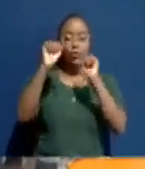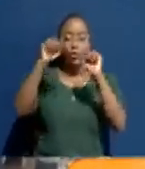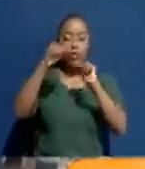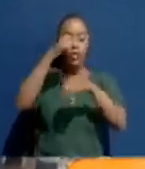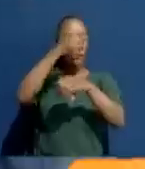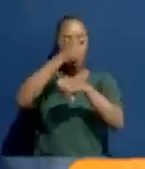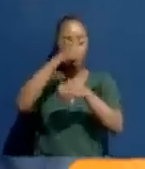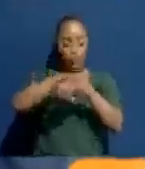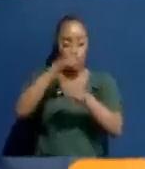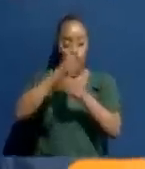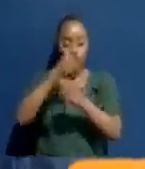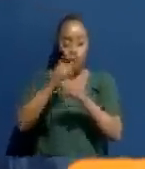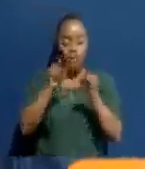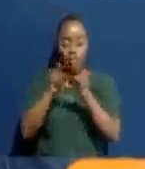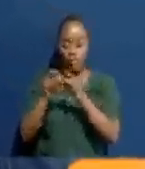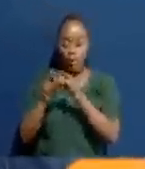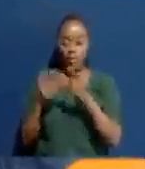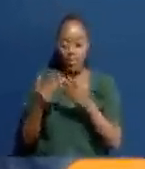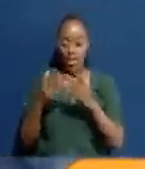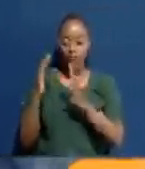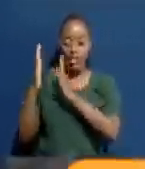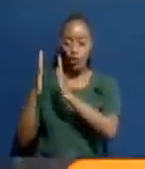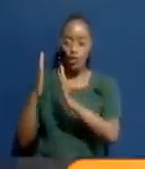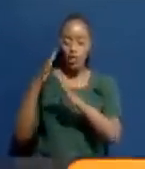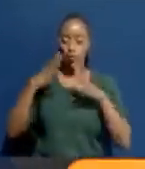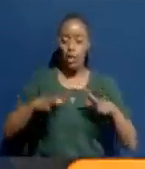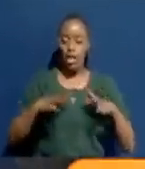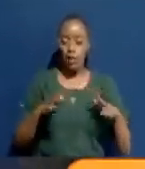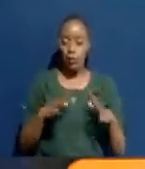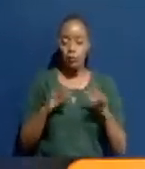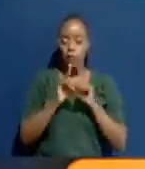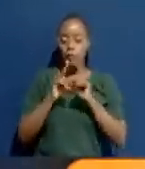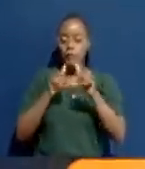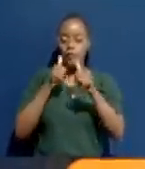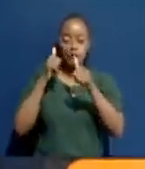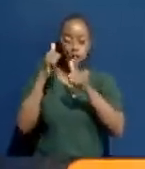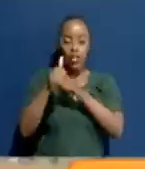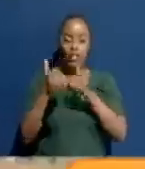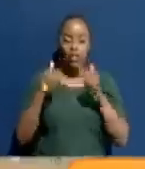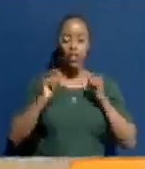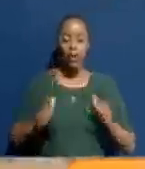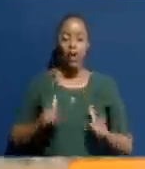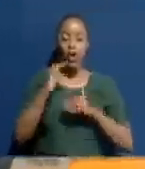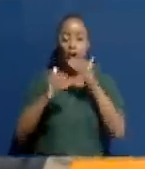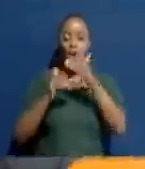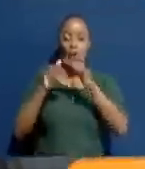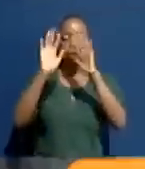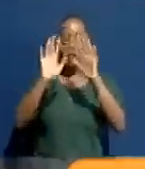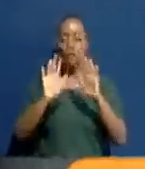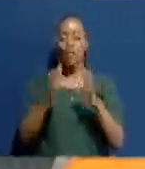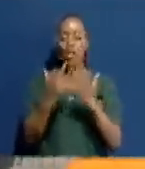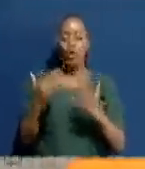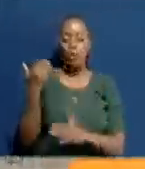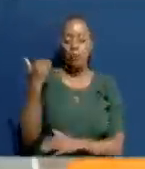employed as courier clerks. Most of them who traveled from far had bags containing all their important